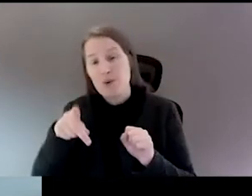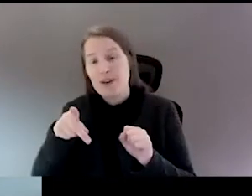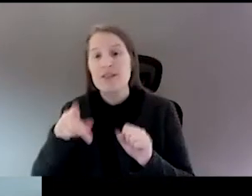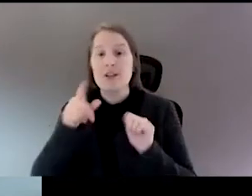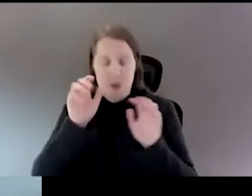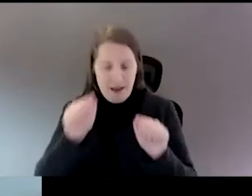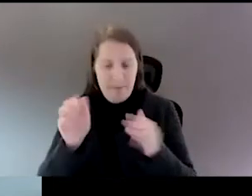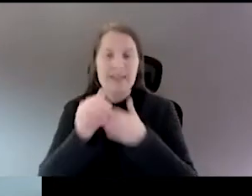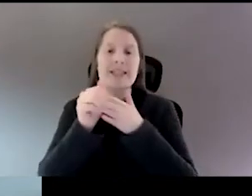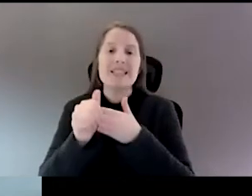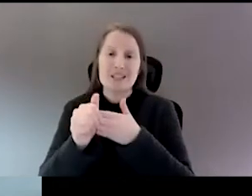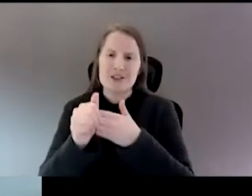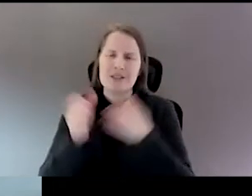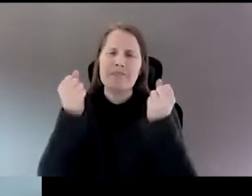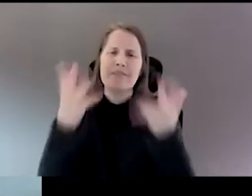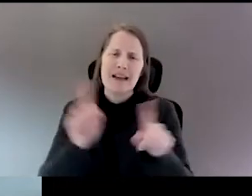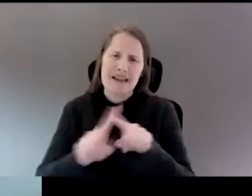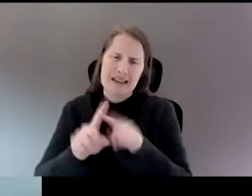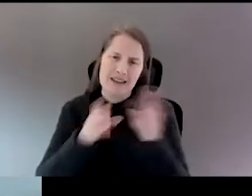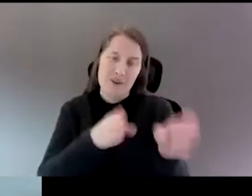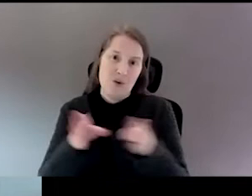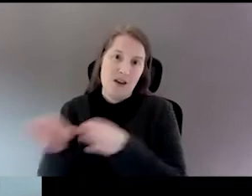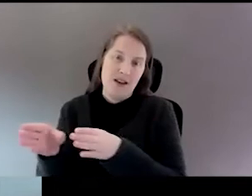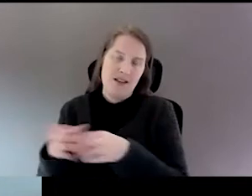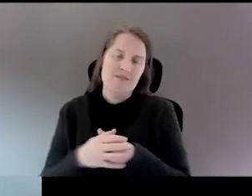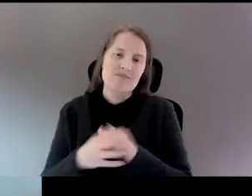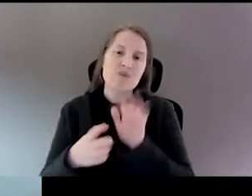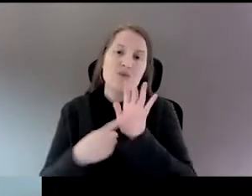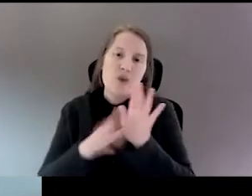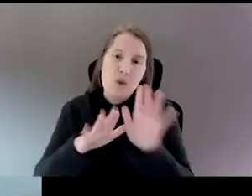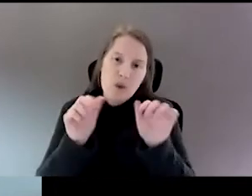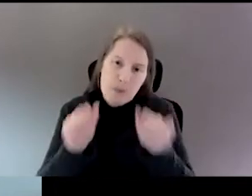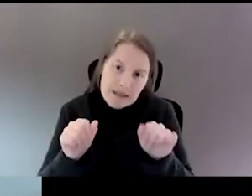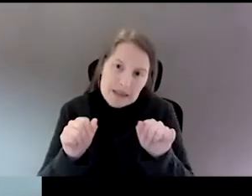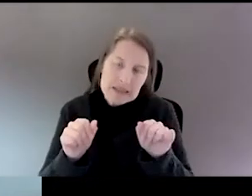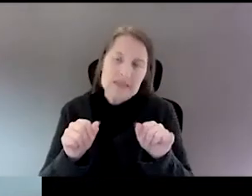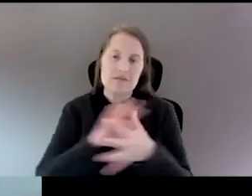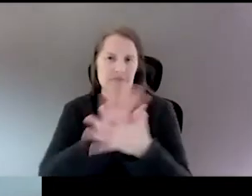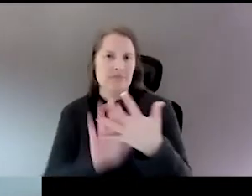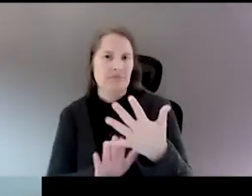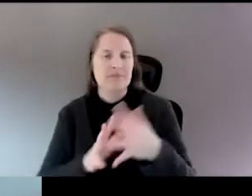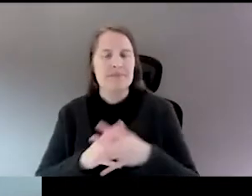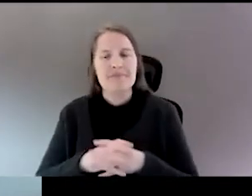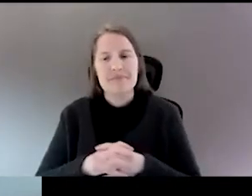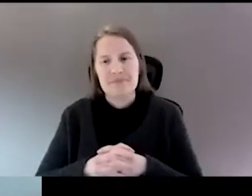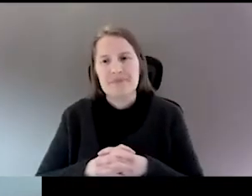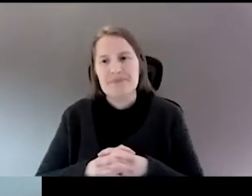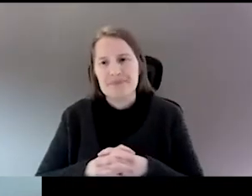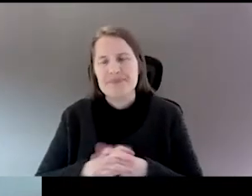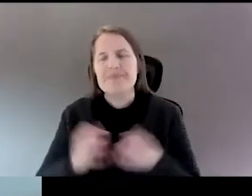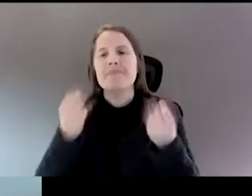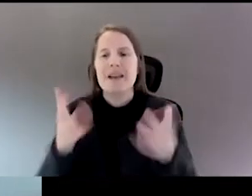many different ways and show your abilities and your capabilities in so many different positions. And